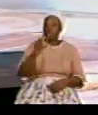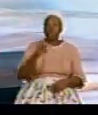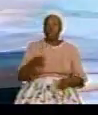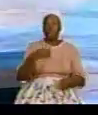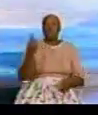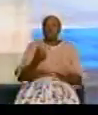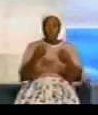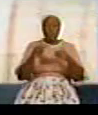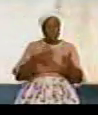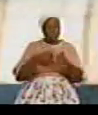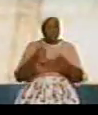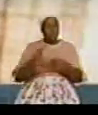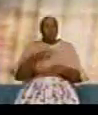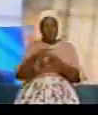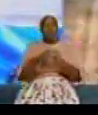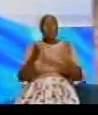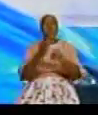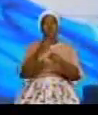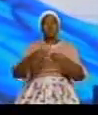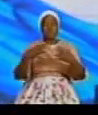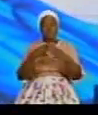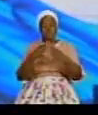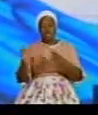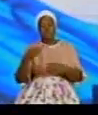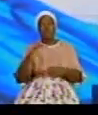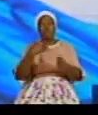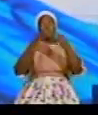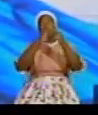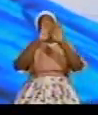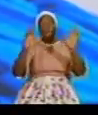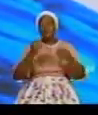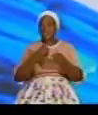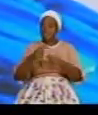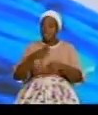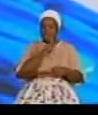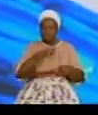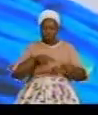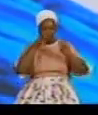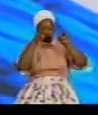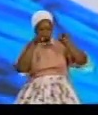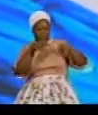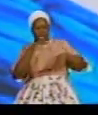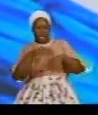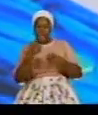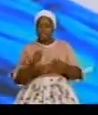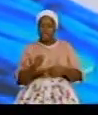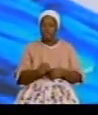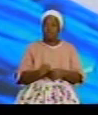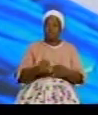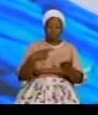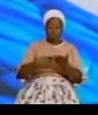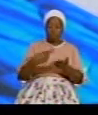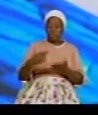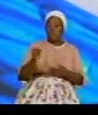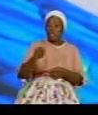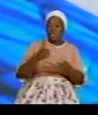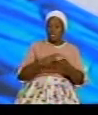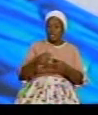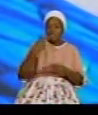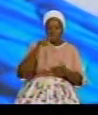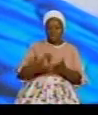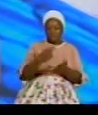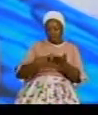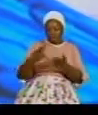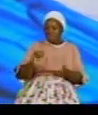then when we get to the gate of heaven and the Lord looks at the records and he sees the record that